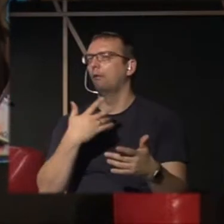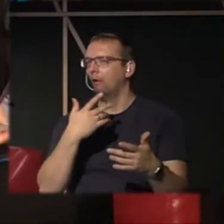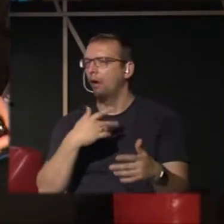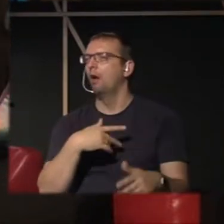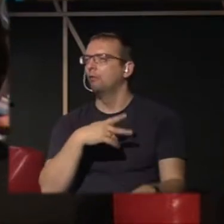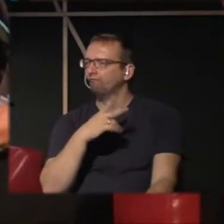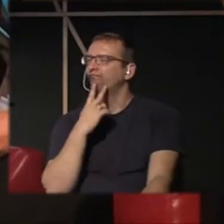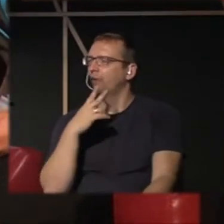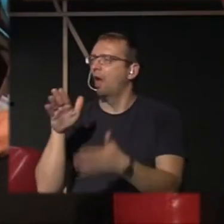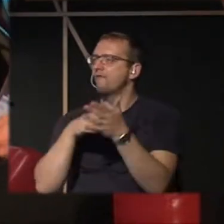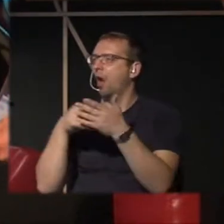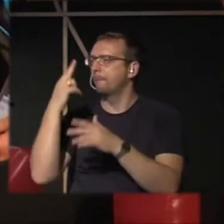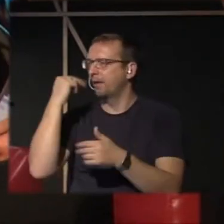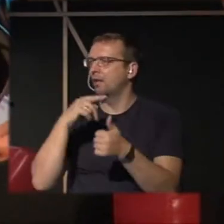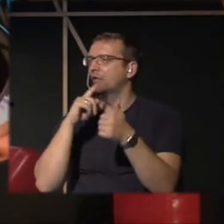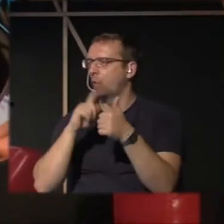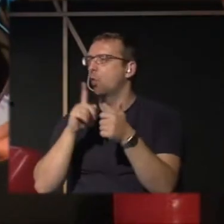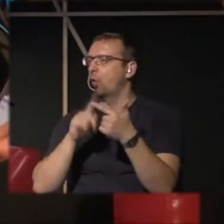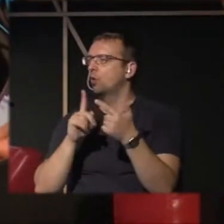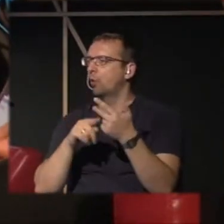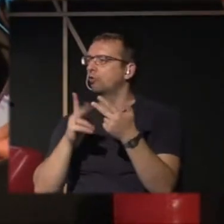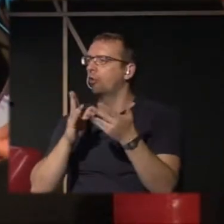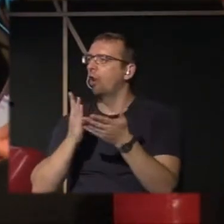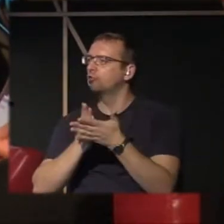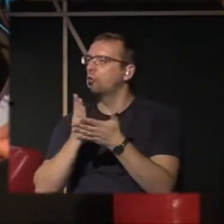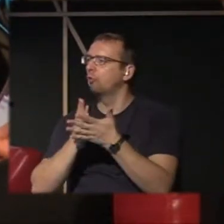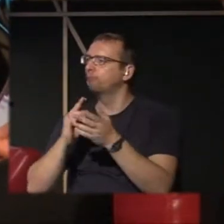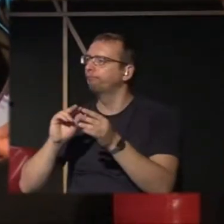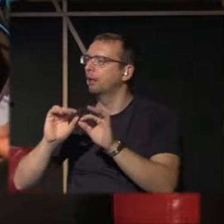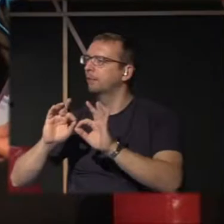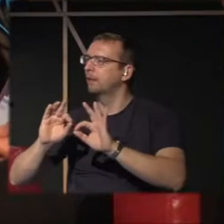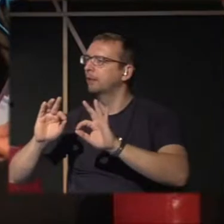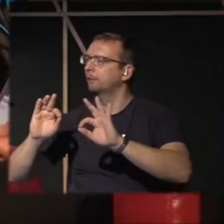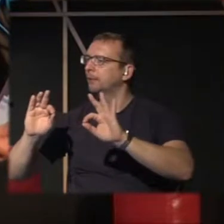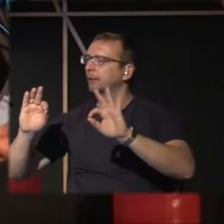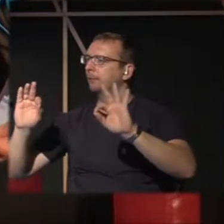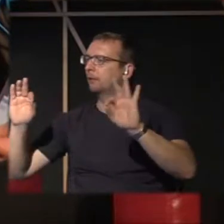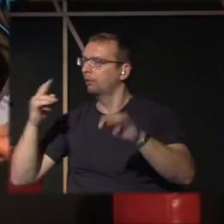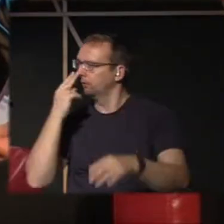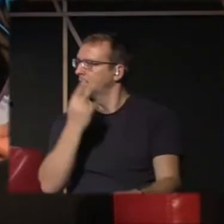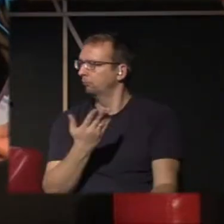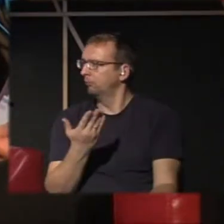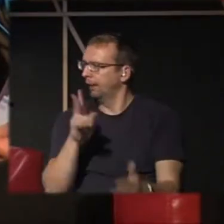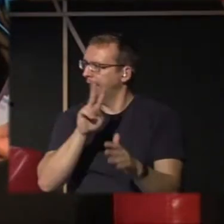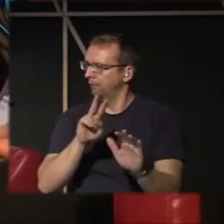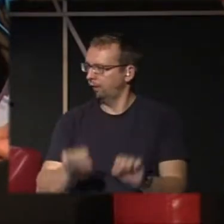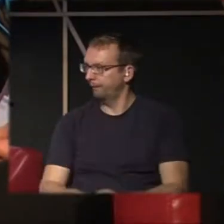The main barriers are still kit clashes in games at all, football matches at all